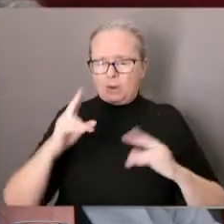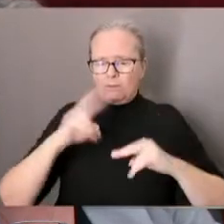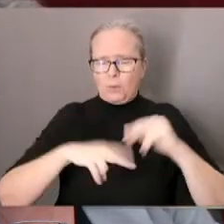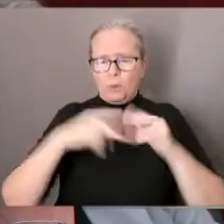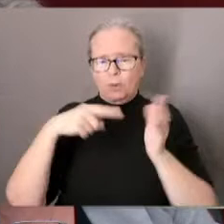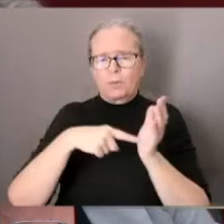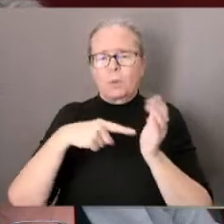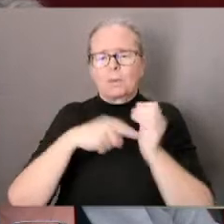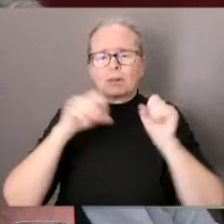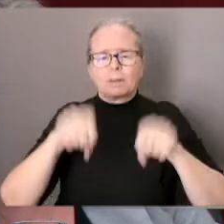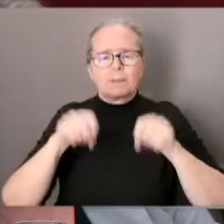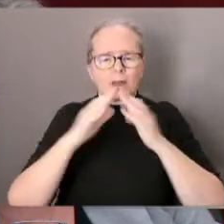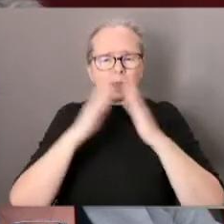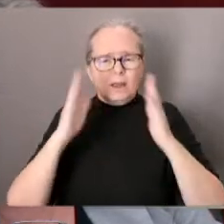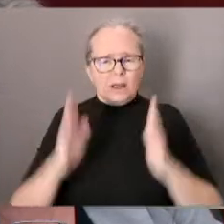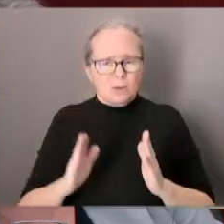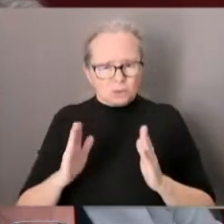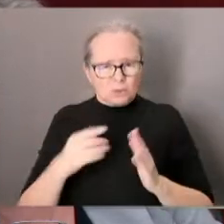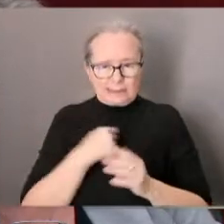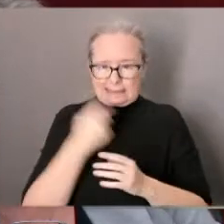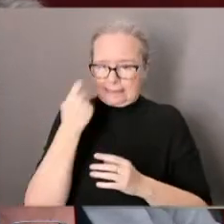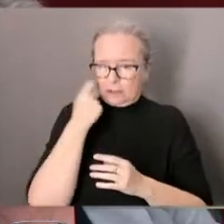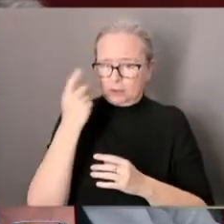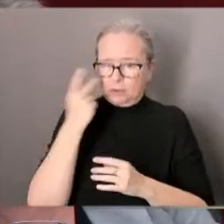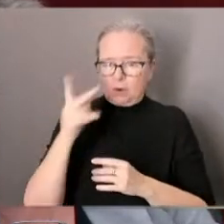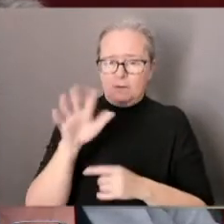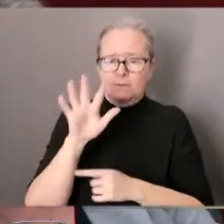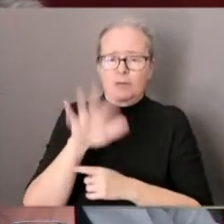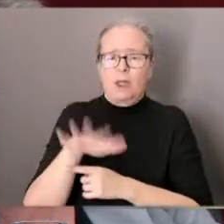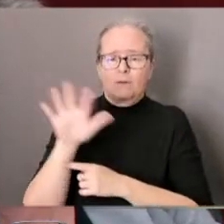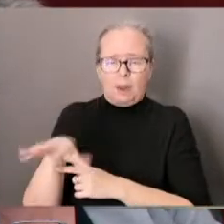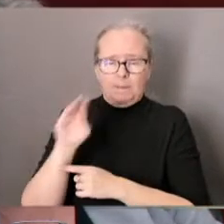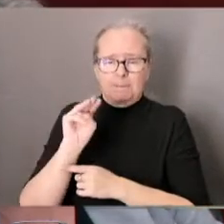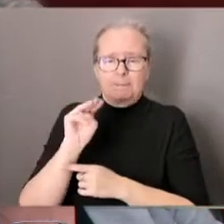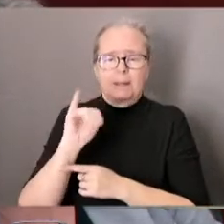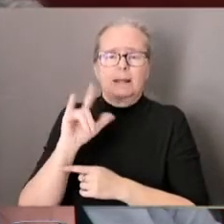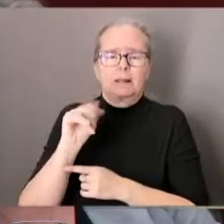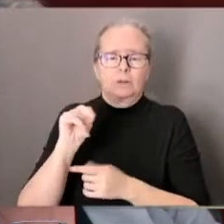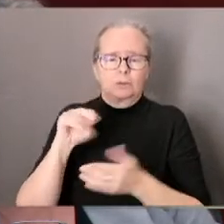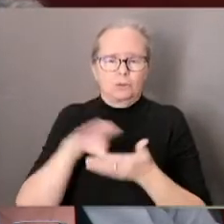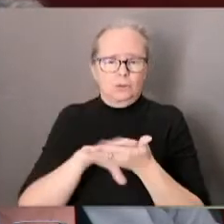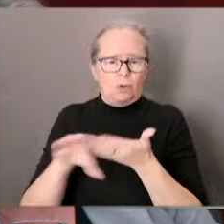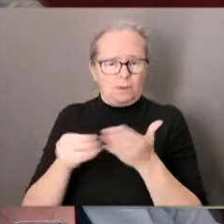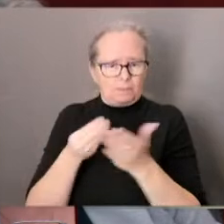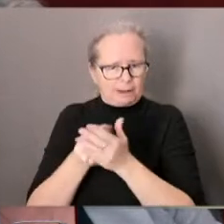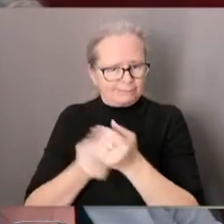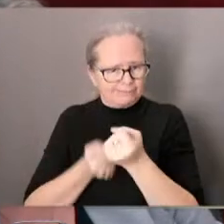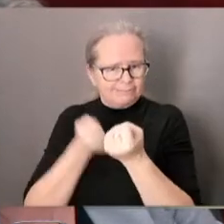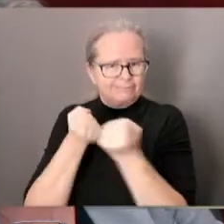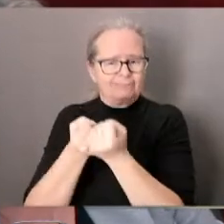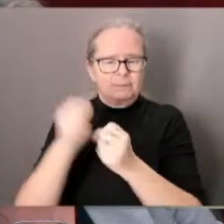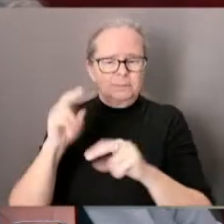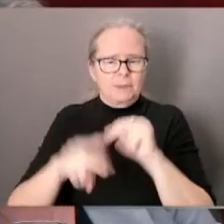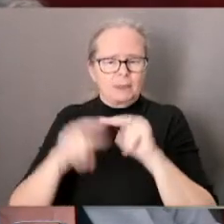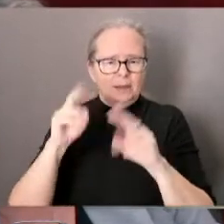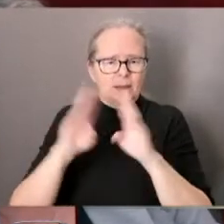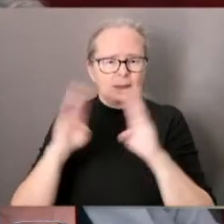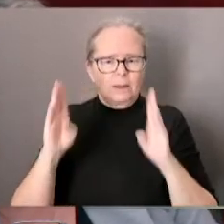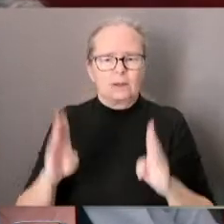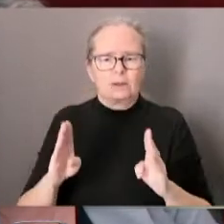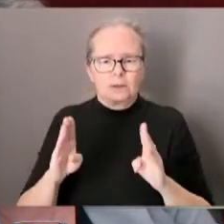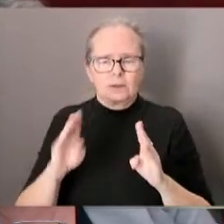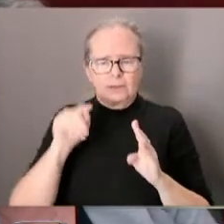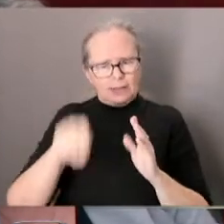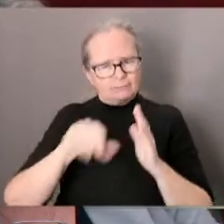dollars by our government in support of the sector however we must put a renewed focus on housing affordability writ large with particular